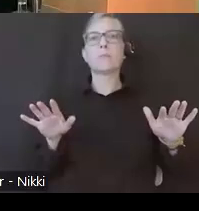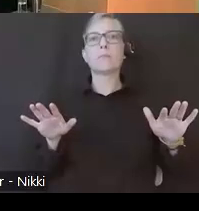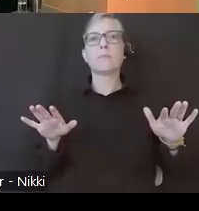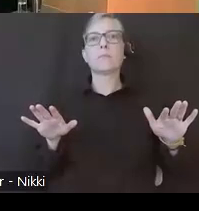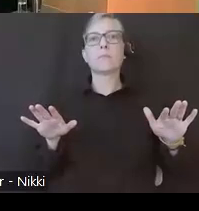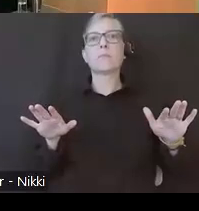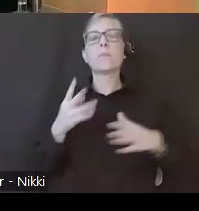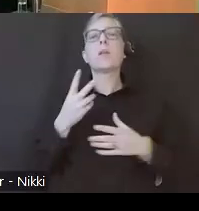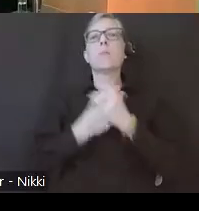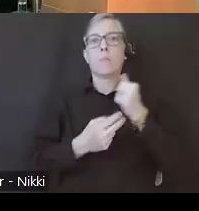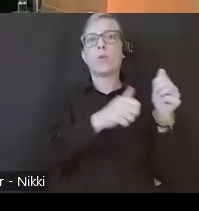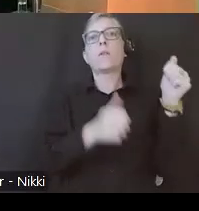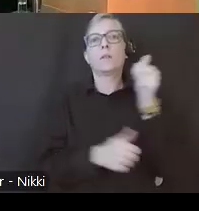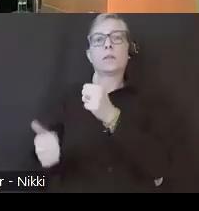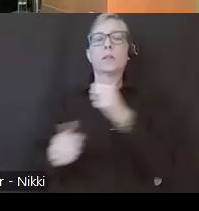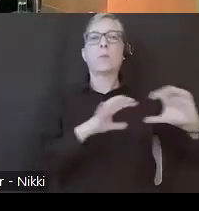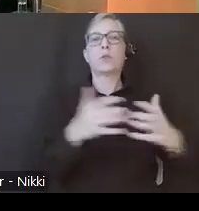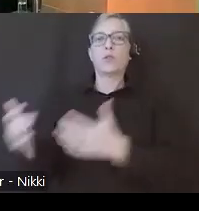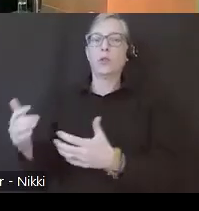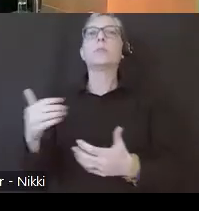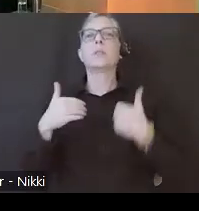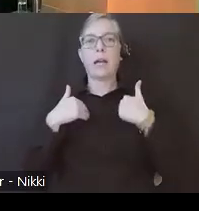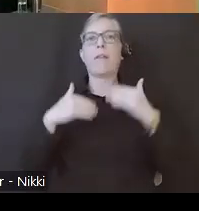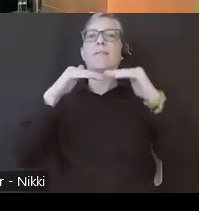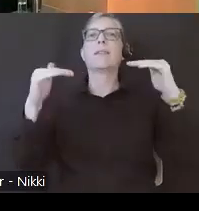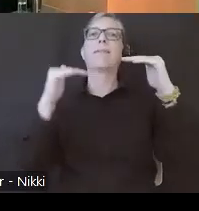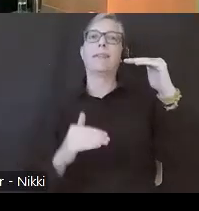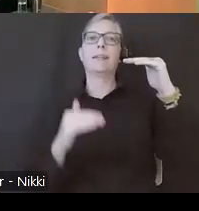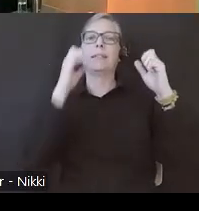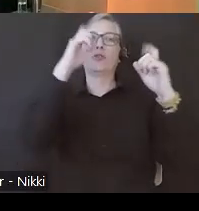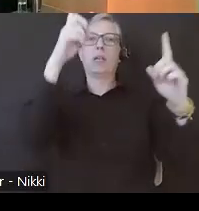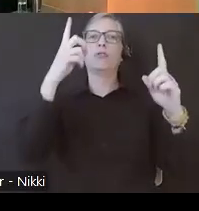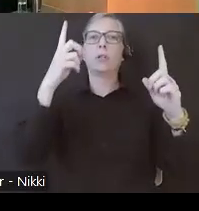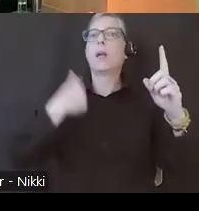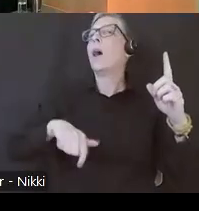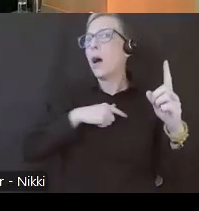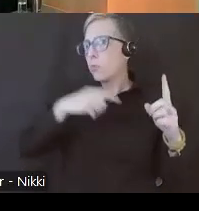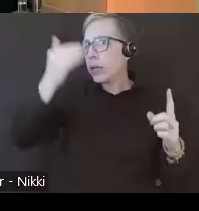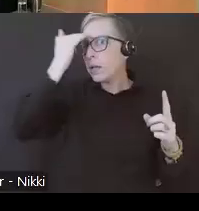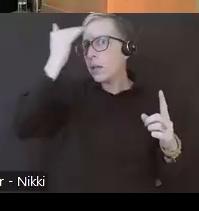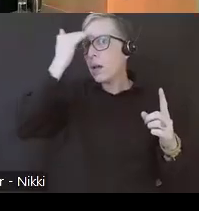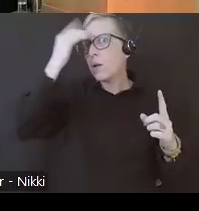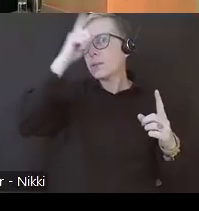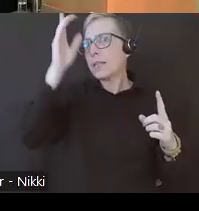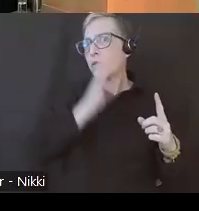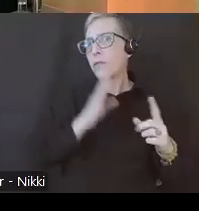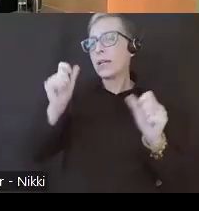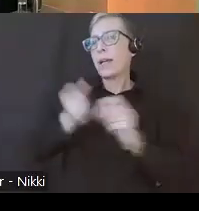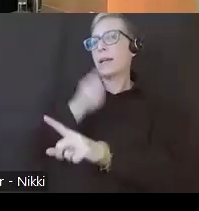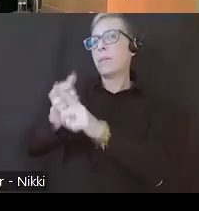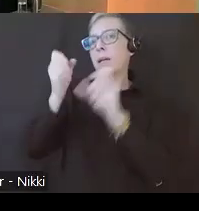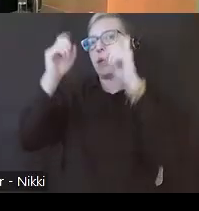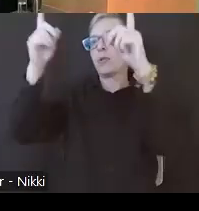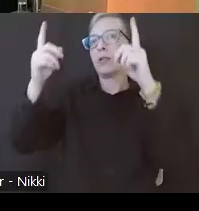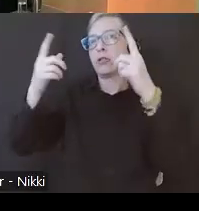education. That's not surprising. We know that schizophrenia unfortunately affects educational attainment. Our schizophrenia subjects also have lower